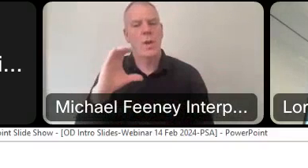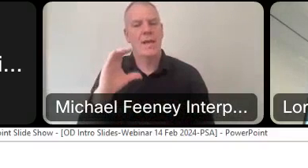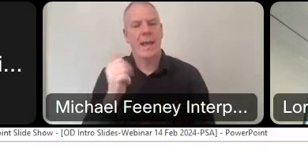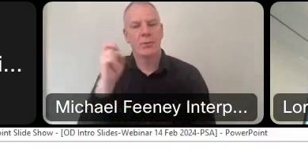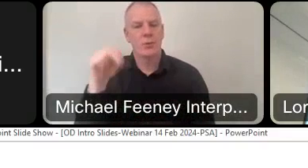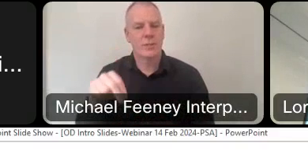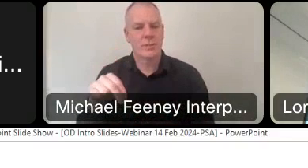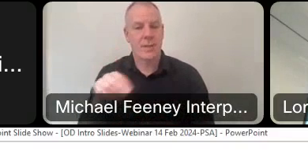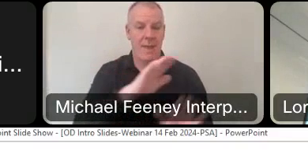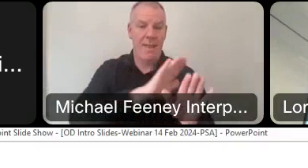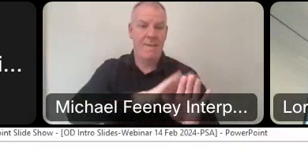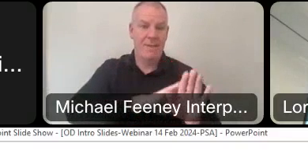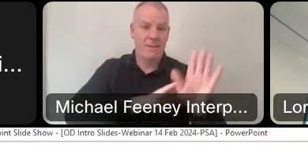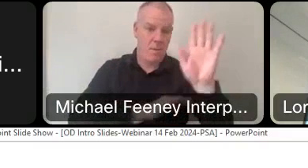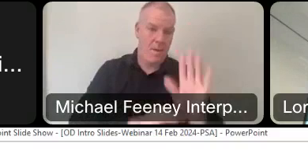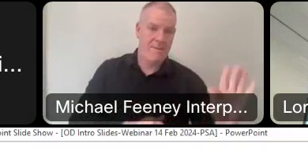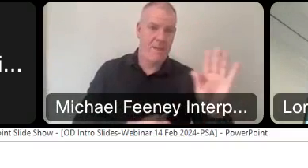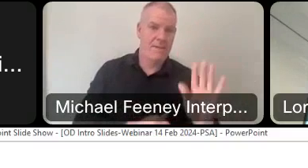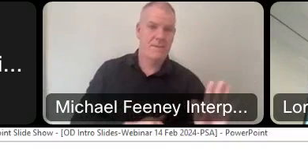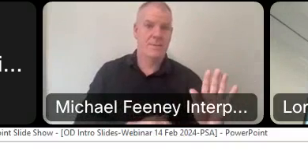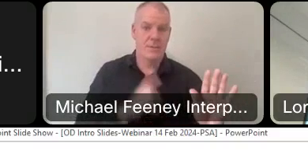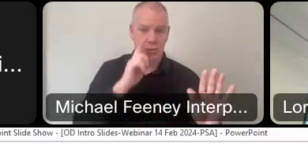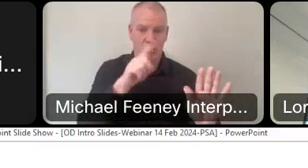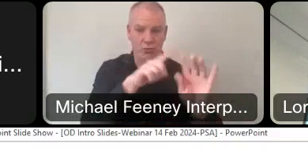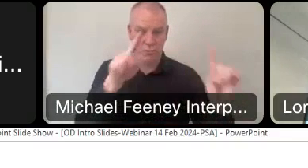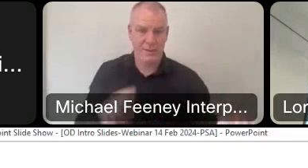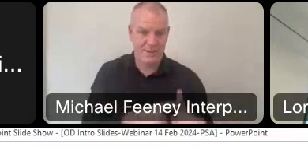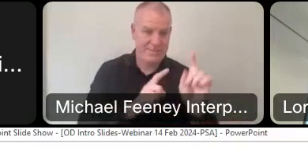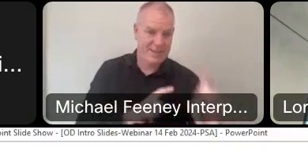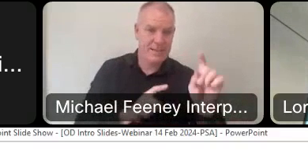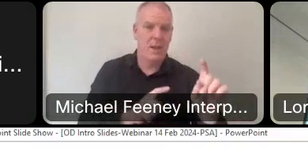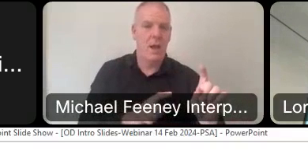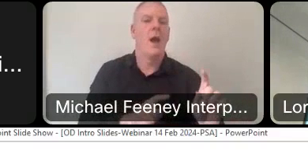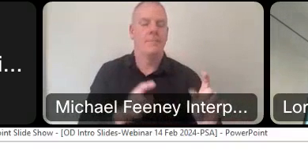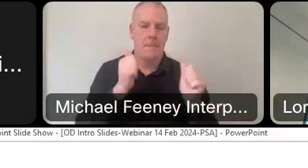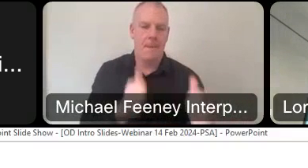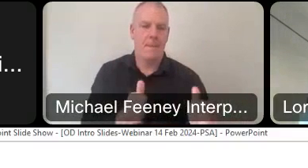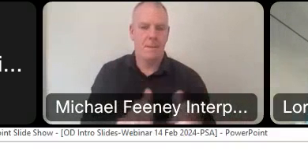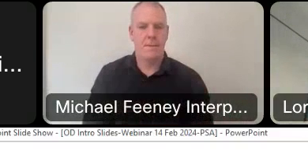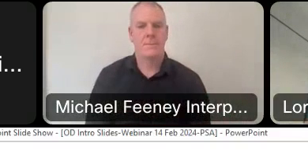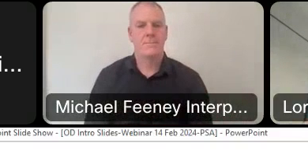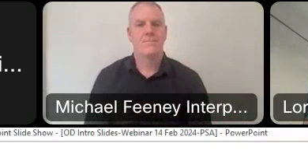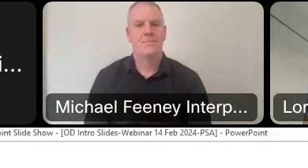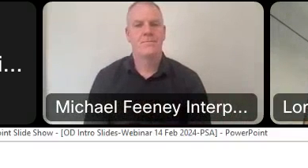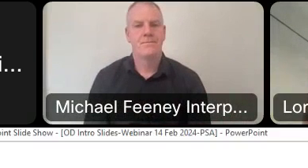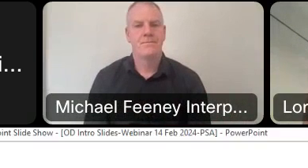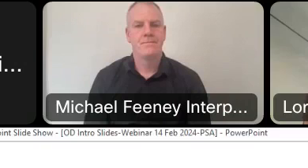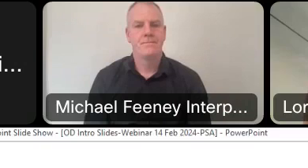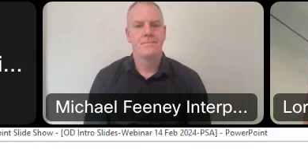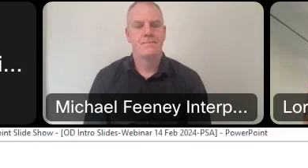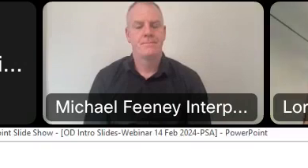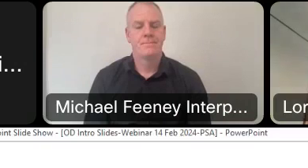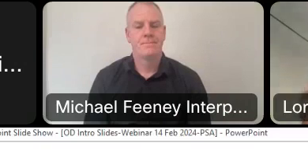You see that on the left-hand side, the lower left-hand corner of your screen. Just click on that and you can enable that for yourself.